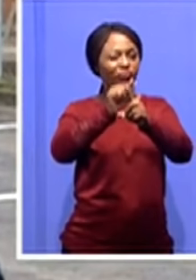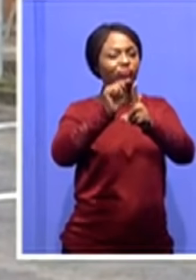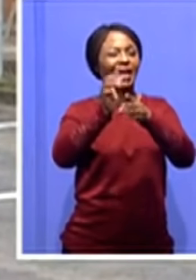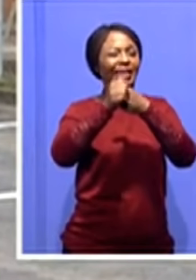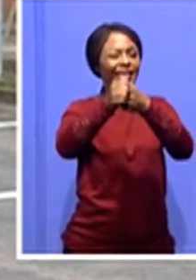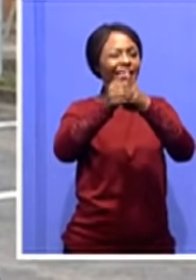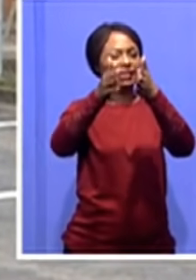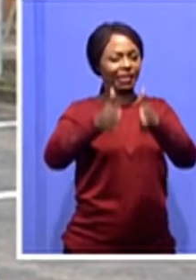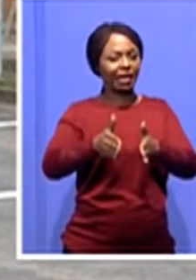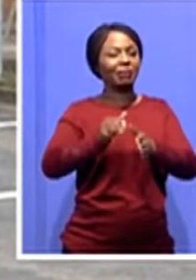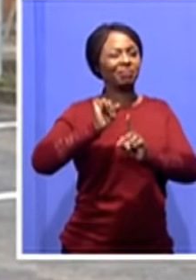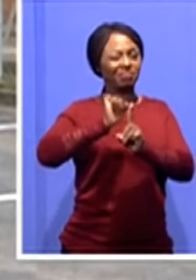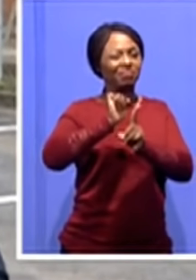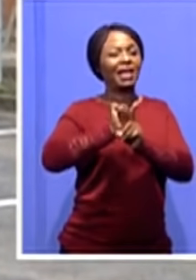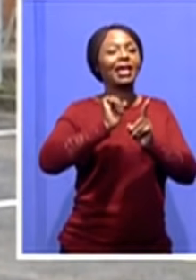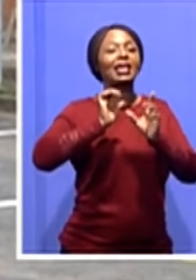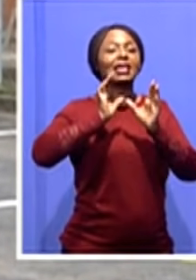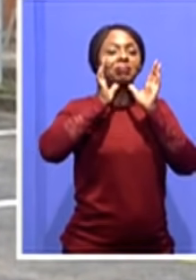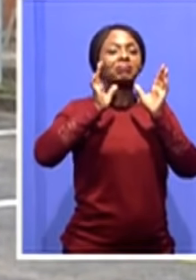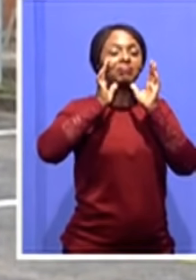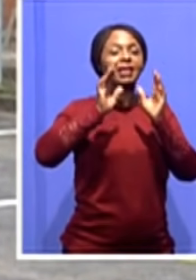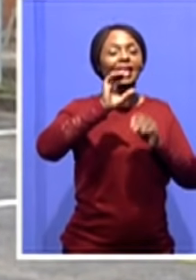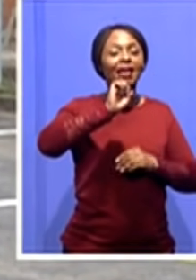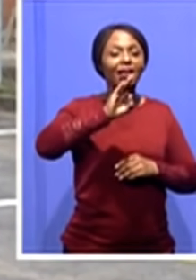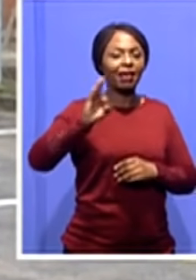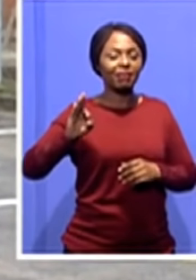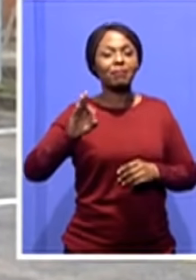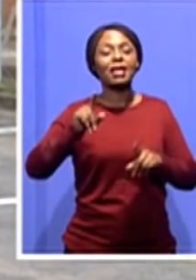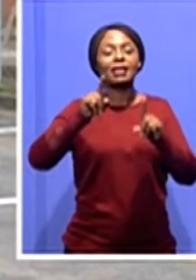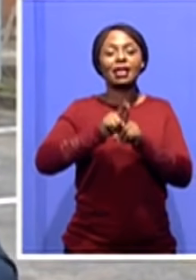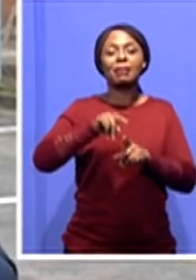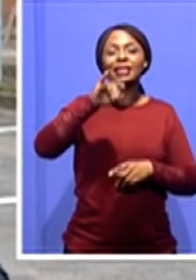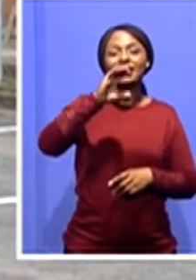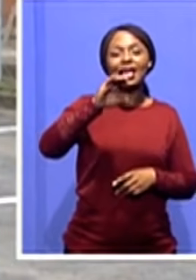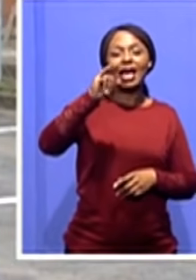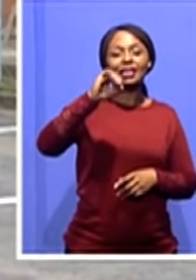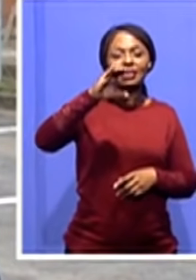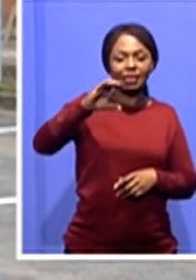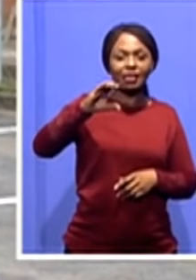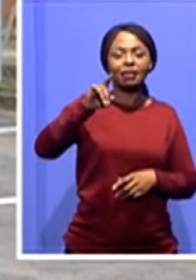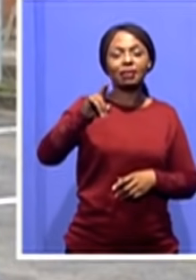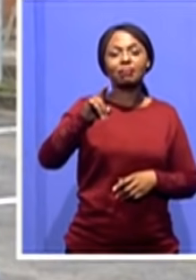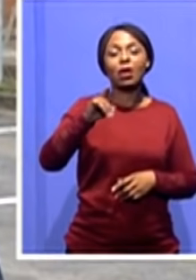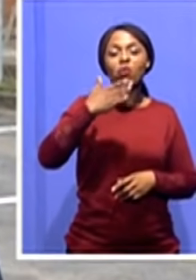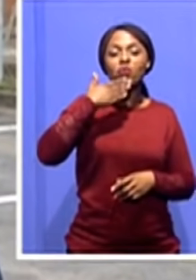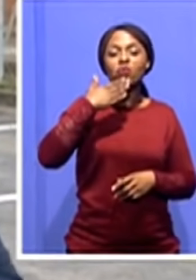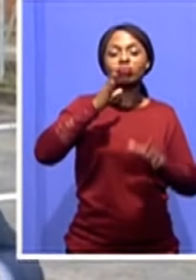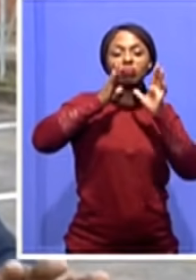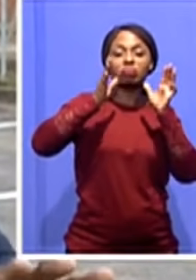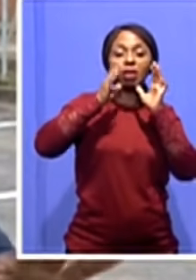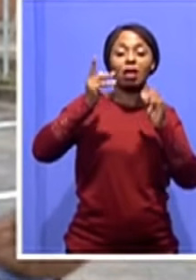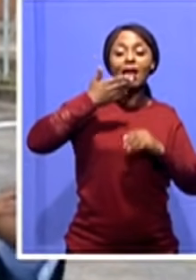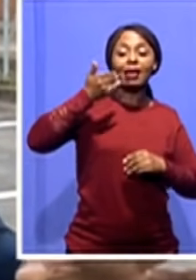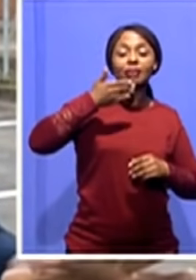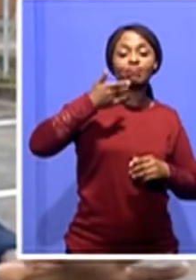of course, expecting the CIC of the Economic Freedom Fighters, that's Julius Malema, to be coming down here in Phoenix to